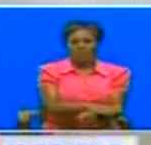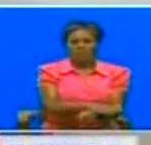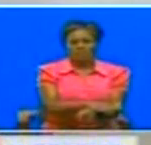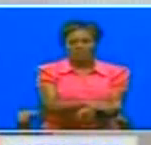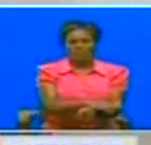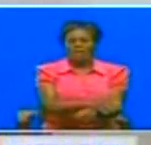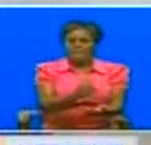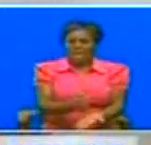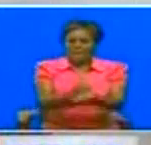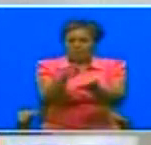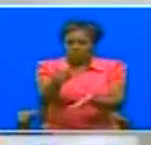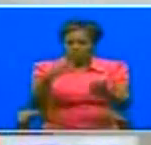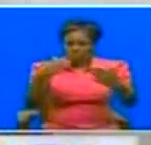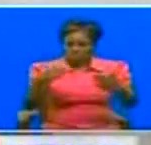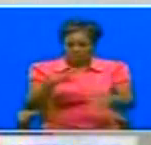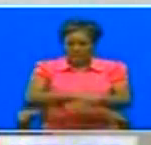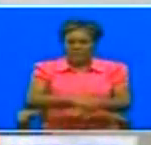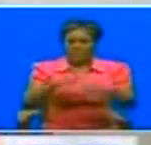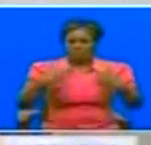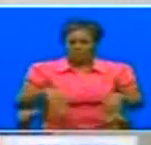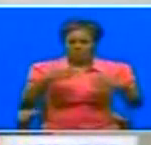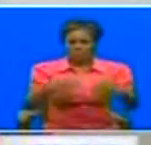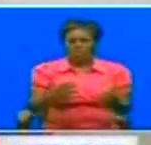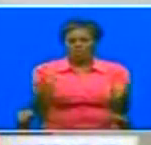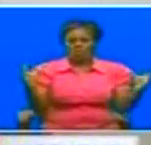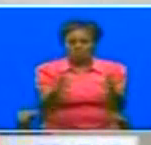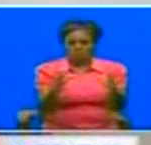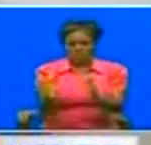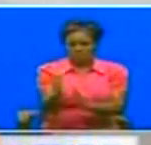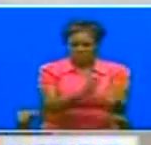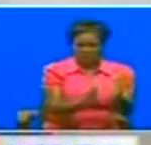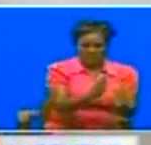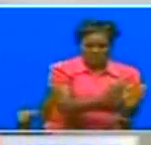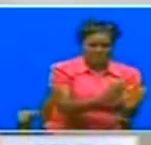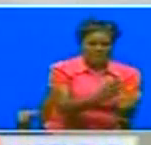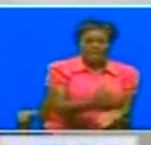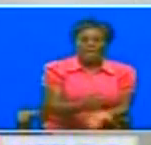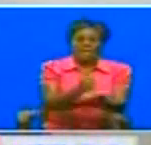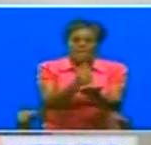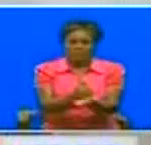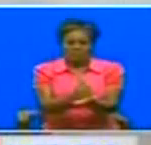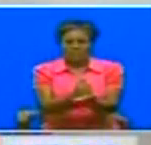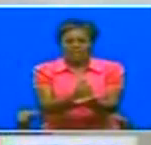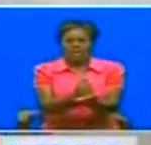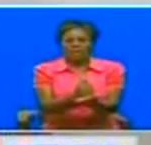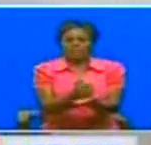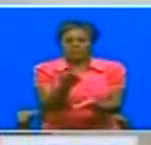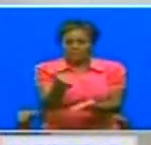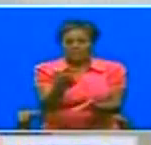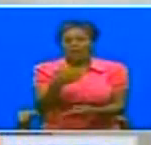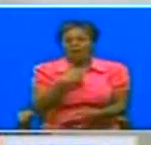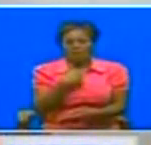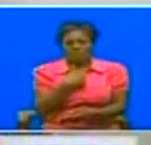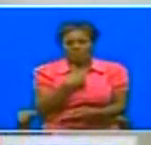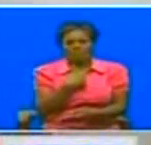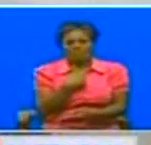helping to find people through community strategies, these health structures that are in place